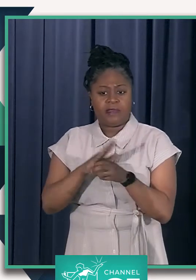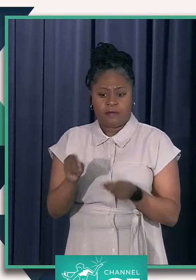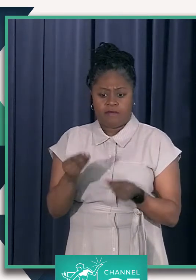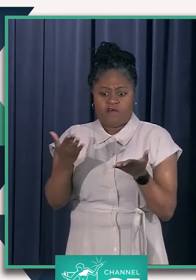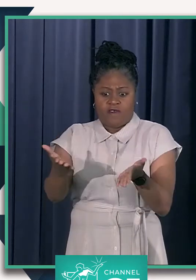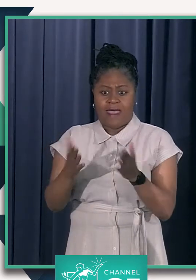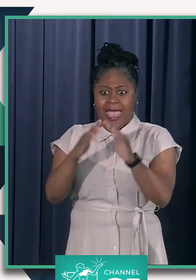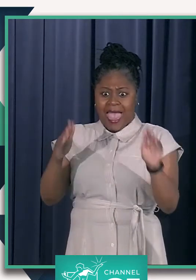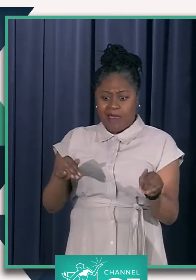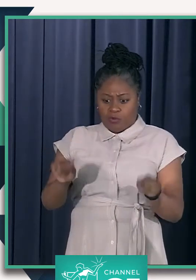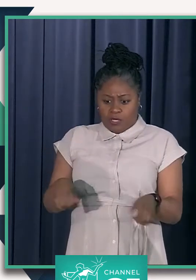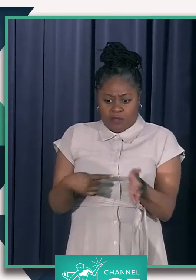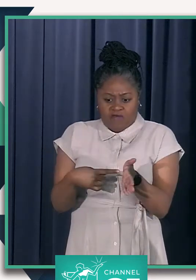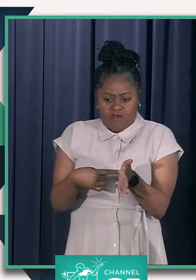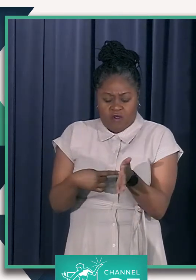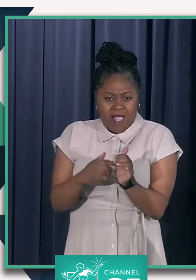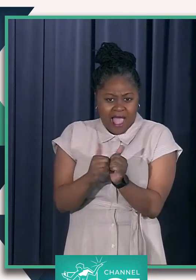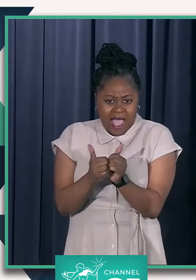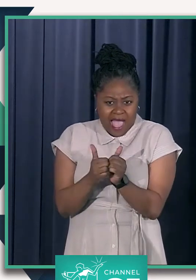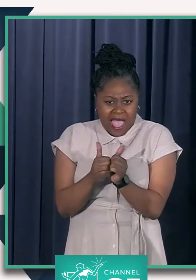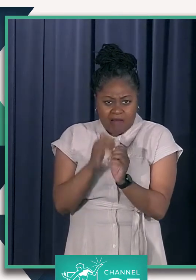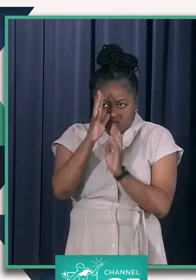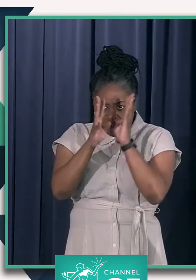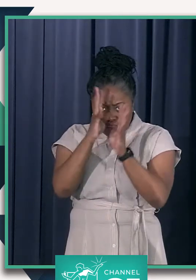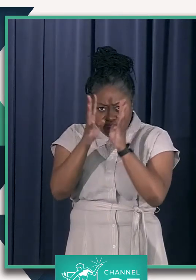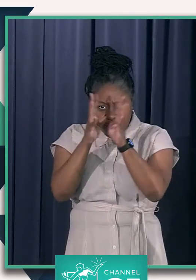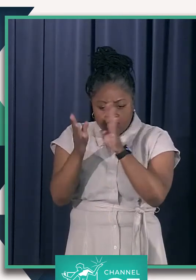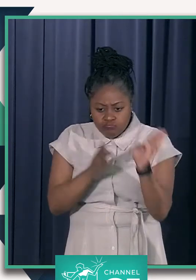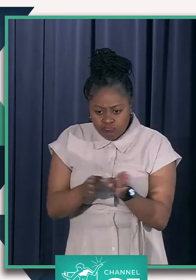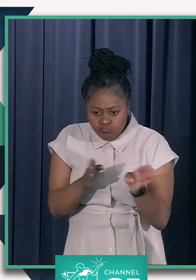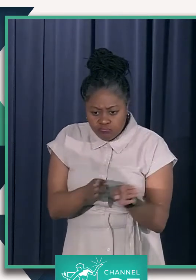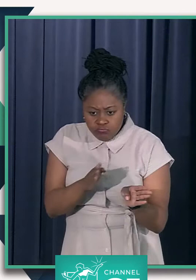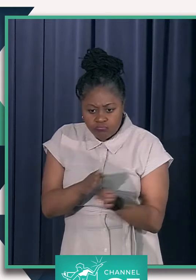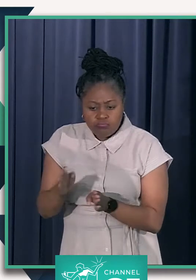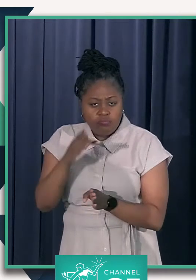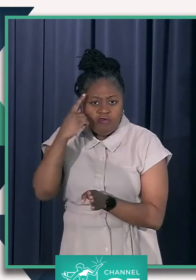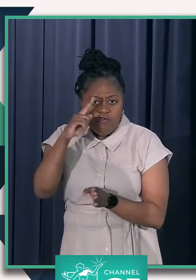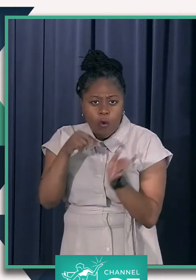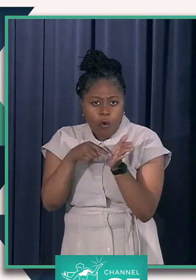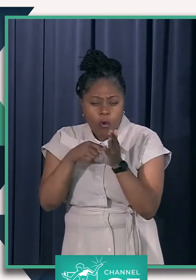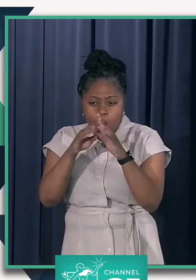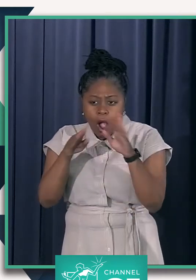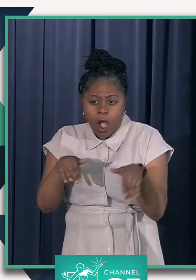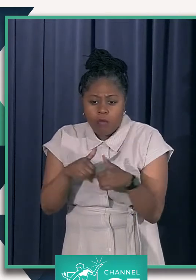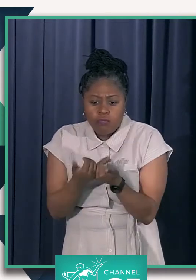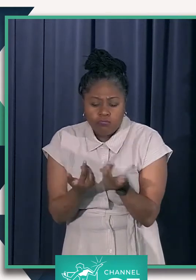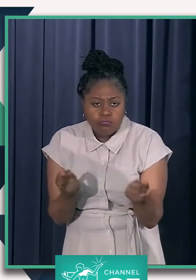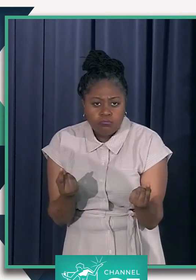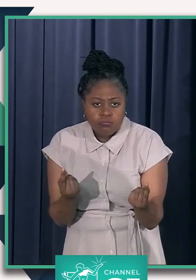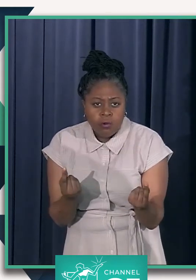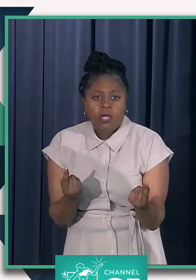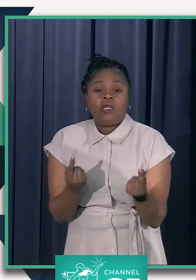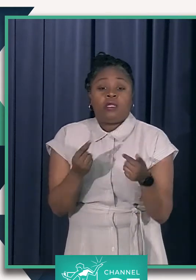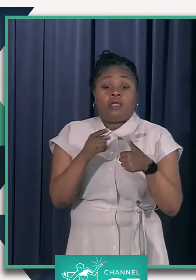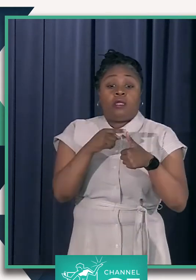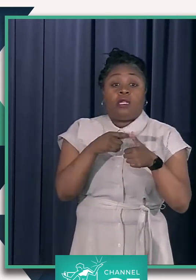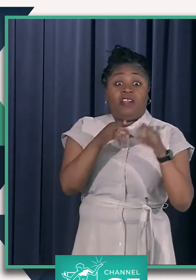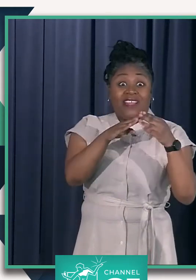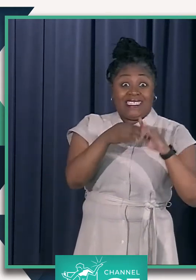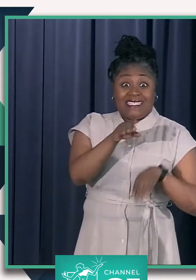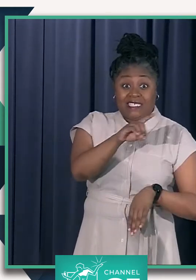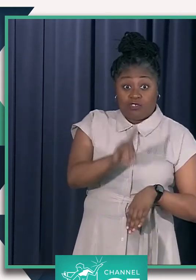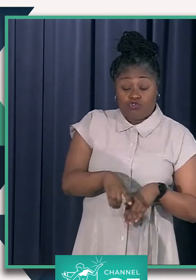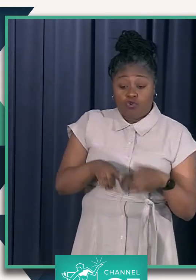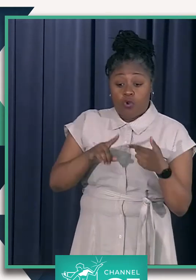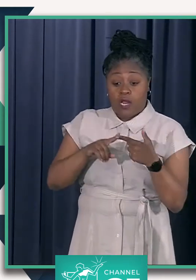put together an affordable housing leverage partnership? It included the city of Detroit, LISC, and also